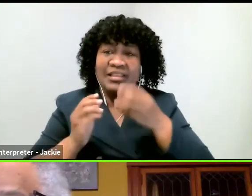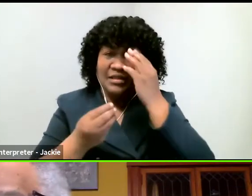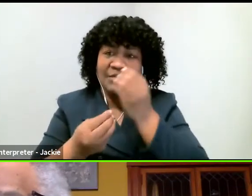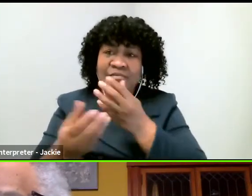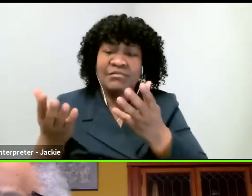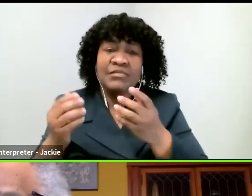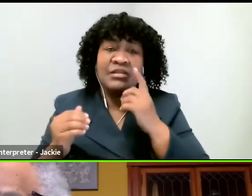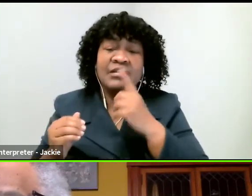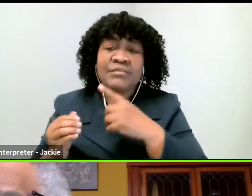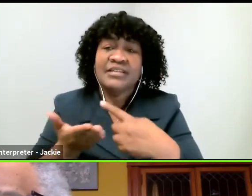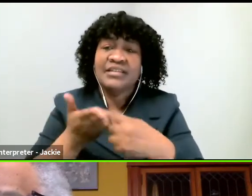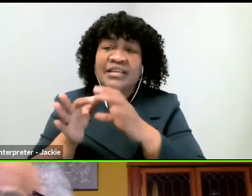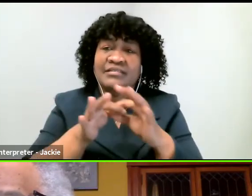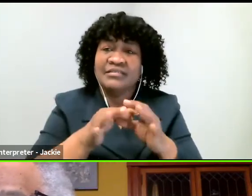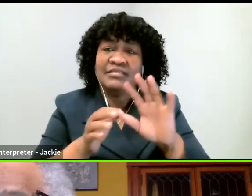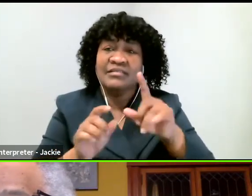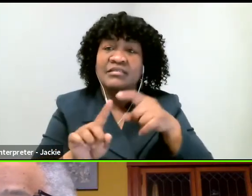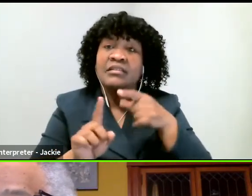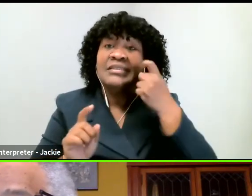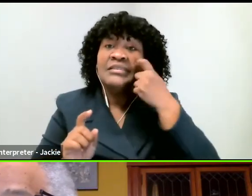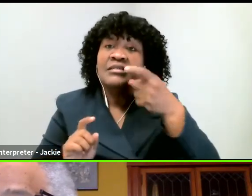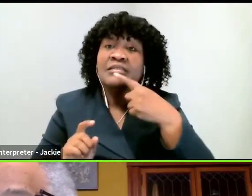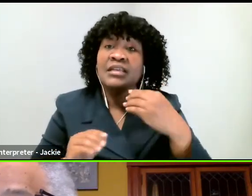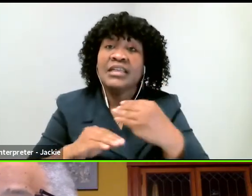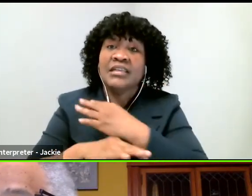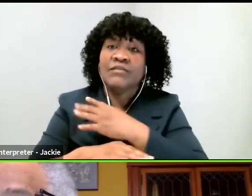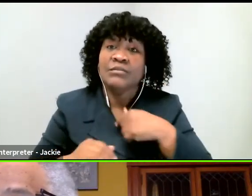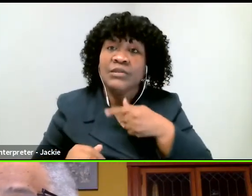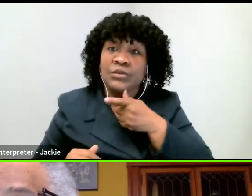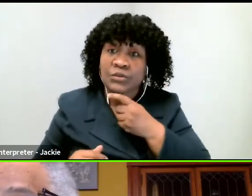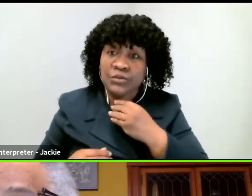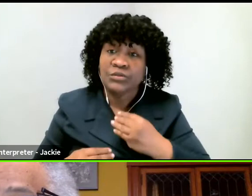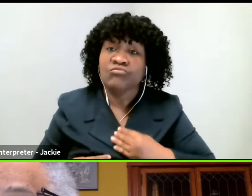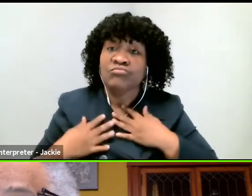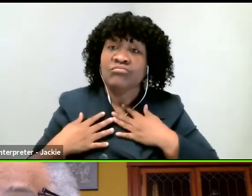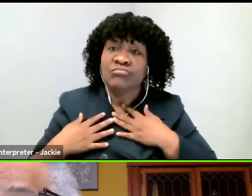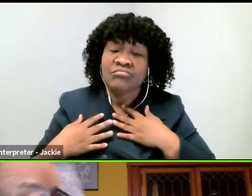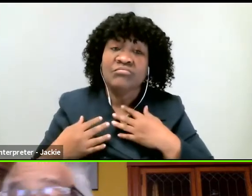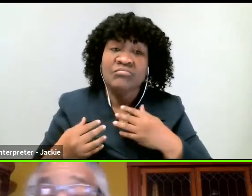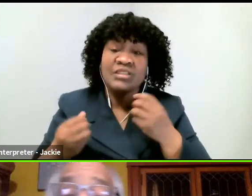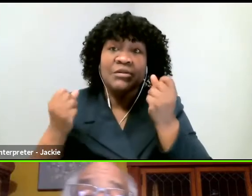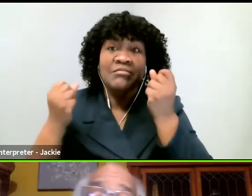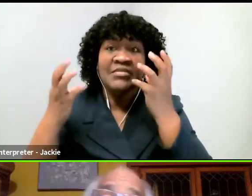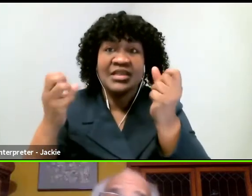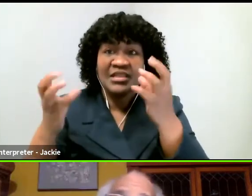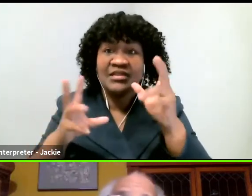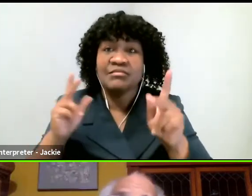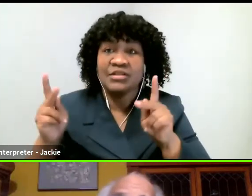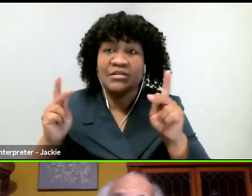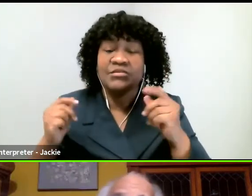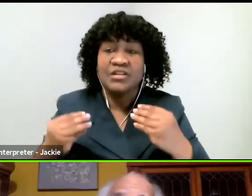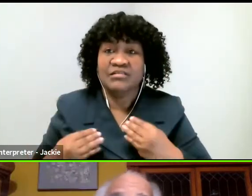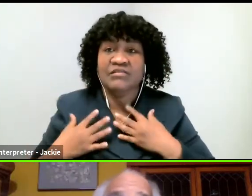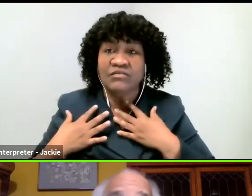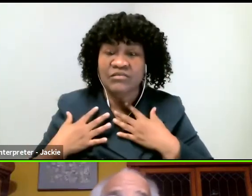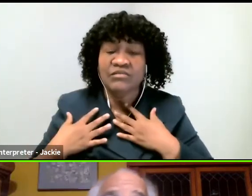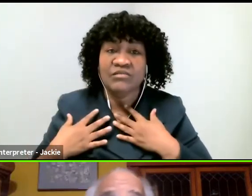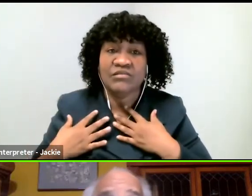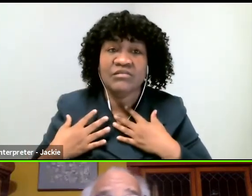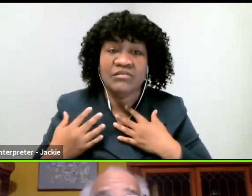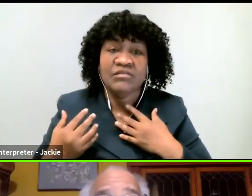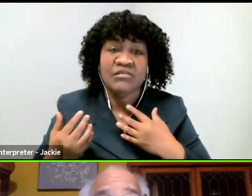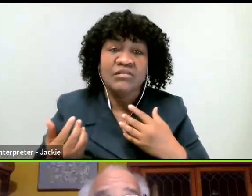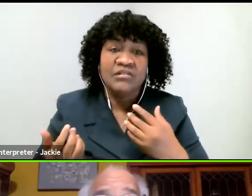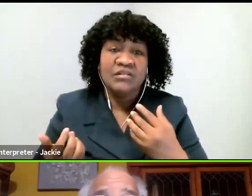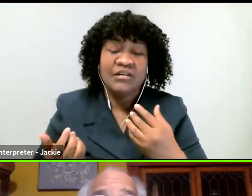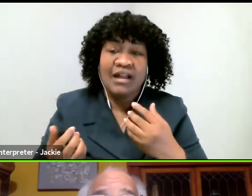In regards to influences and so forth, there are obviously for me so many, you know, as to be